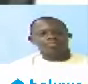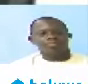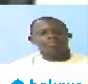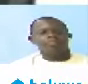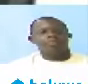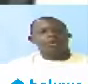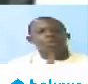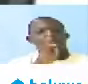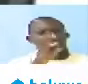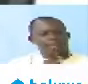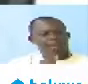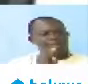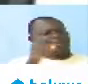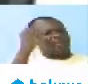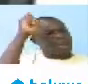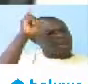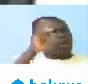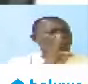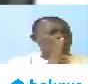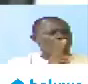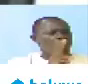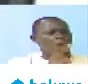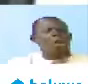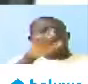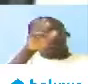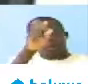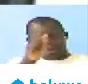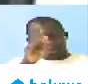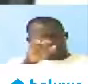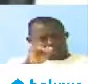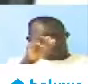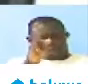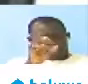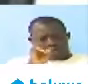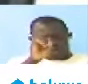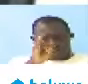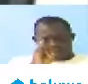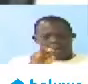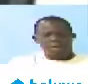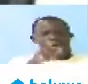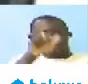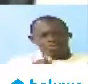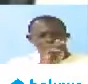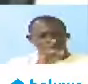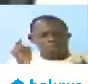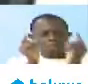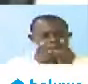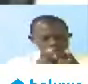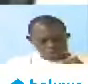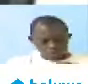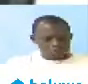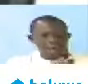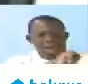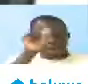The decision was made by Kukwe Sambasanya. Is the person who came and told us that